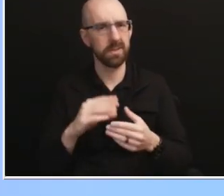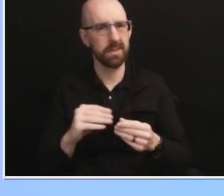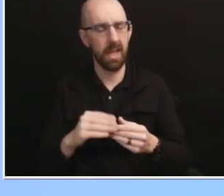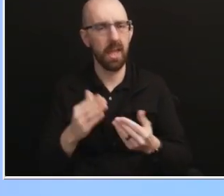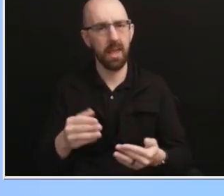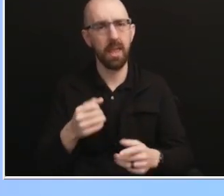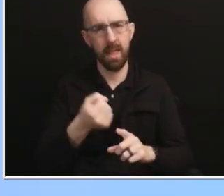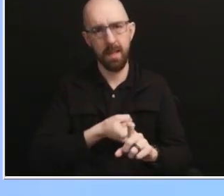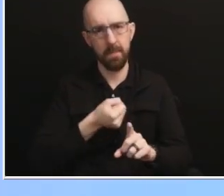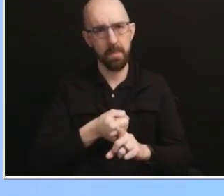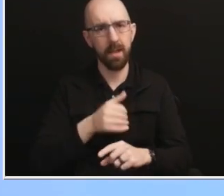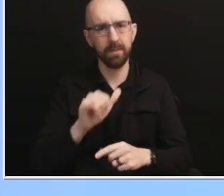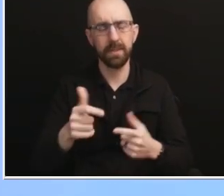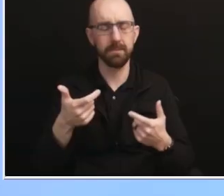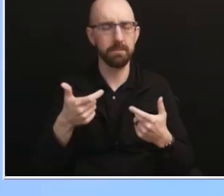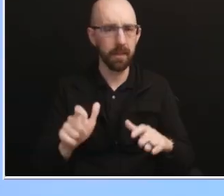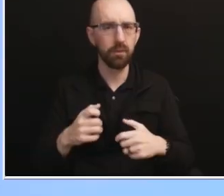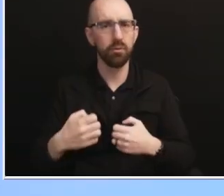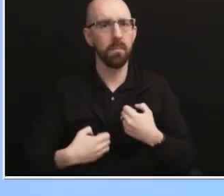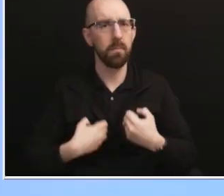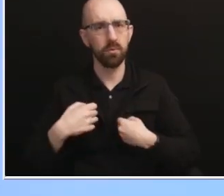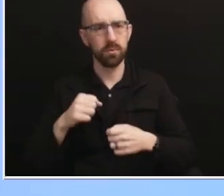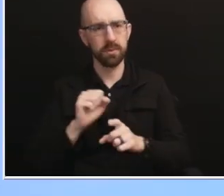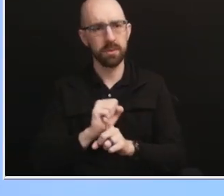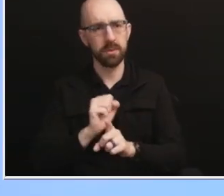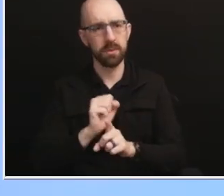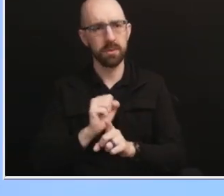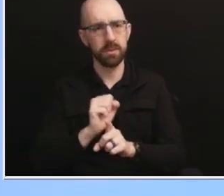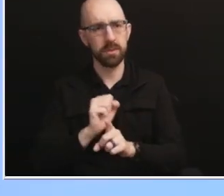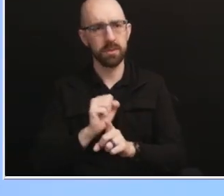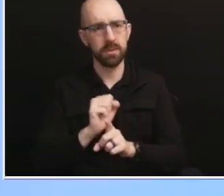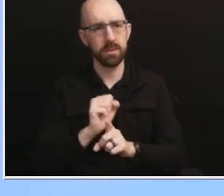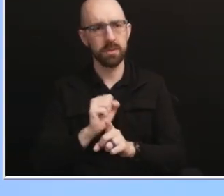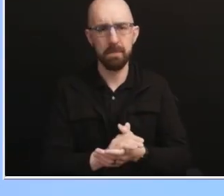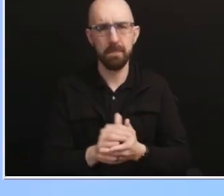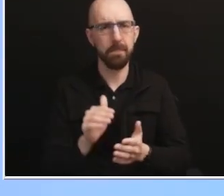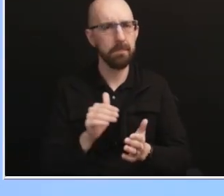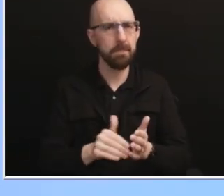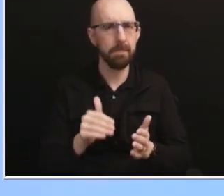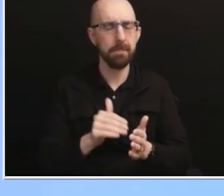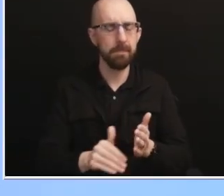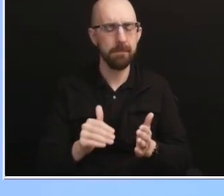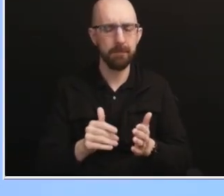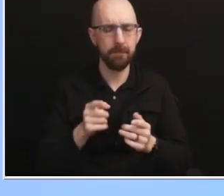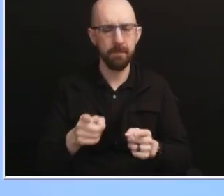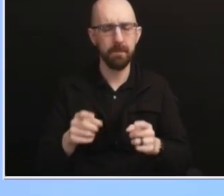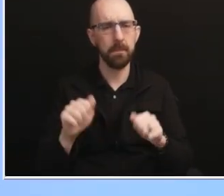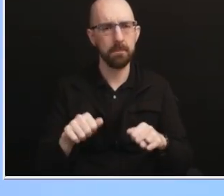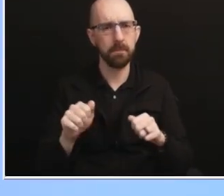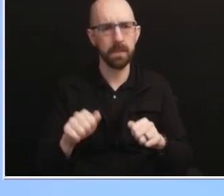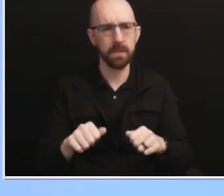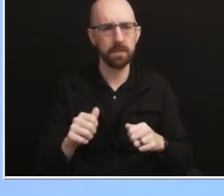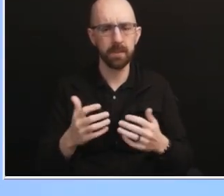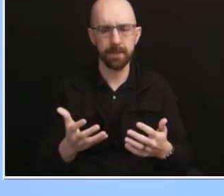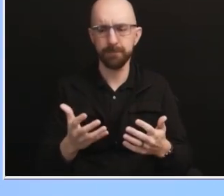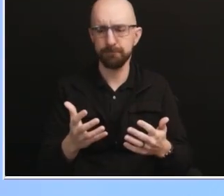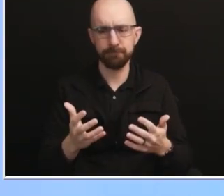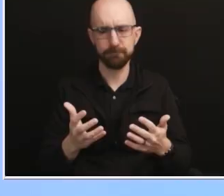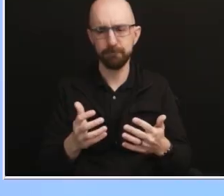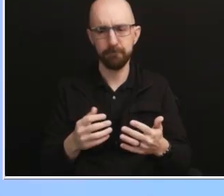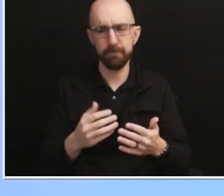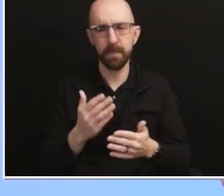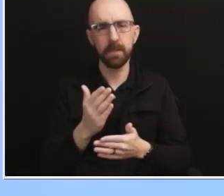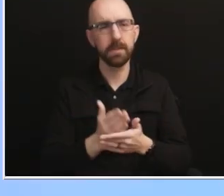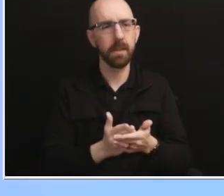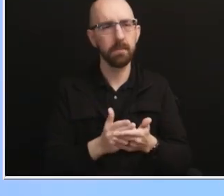these major emotional situations, a lot of times this can be some injustice